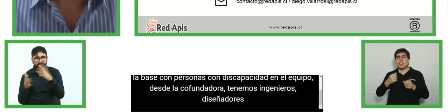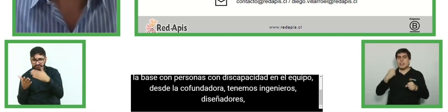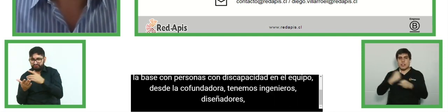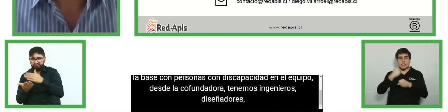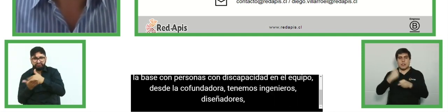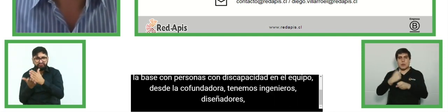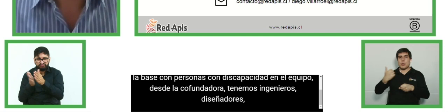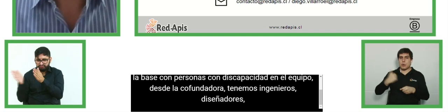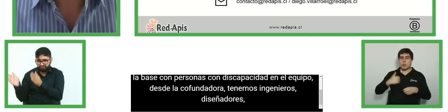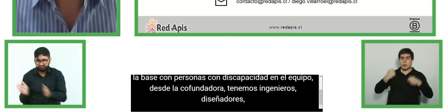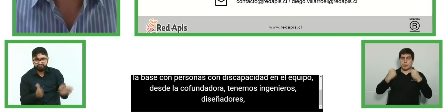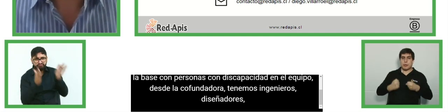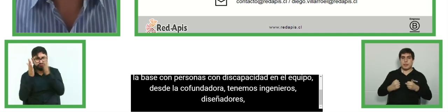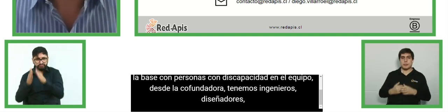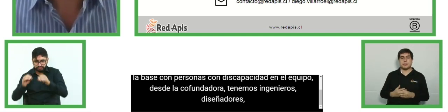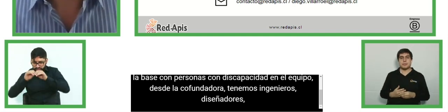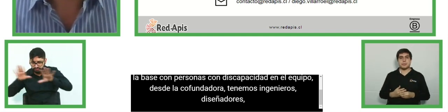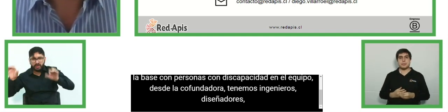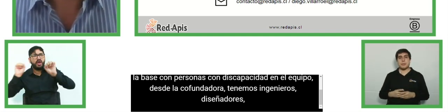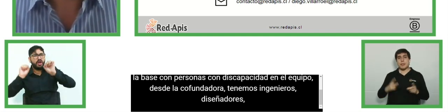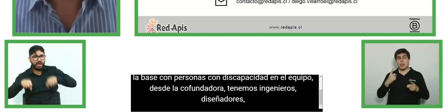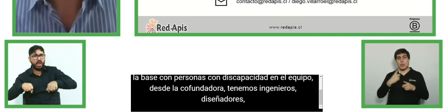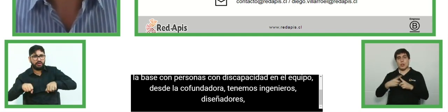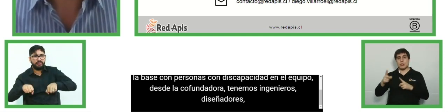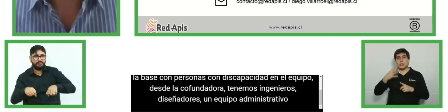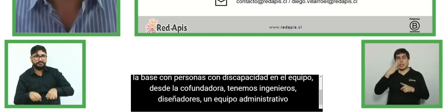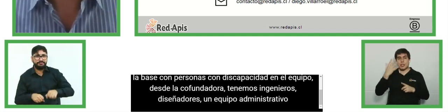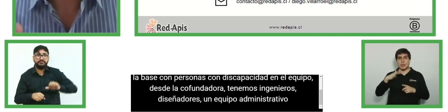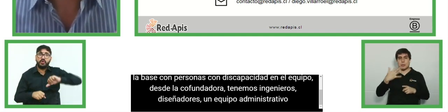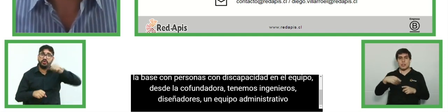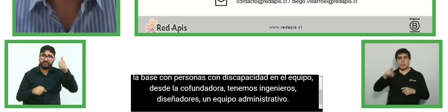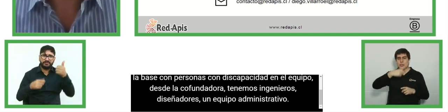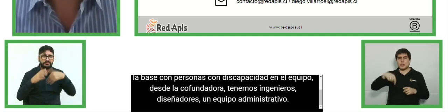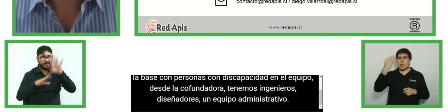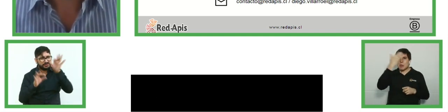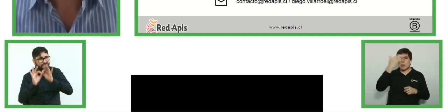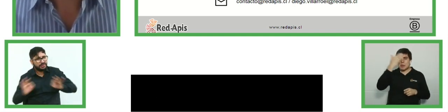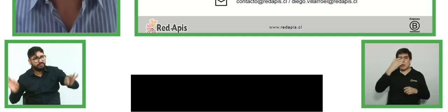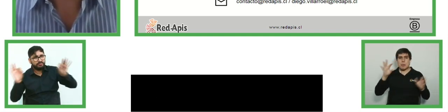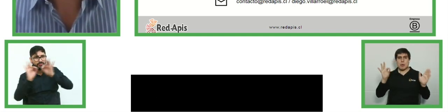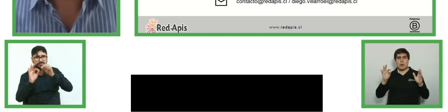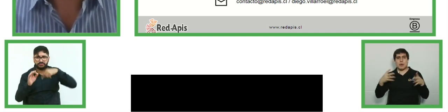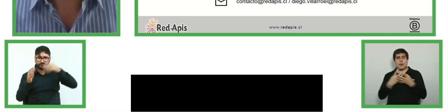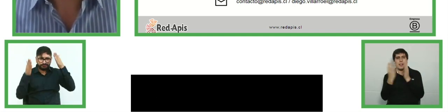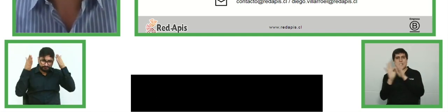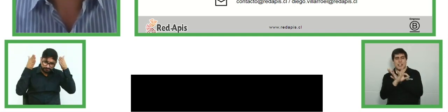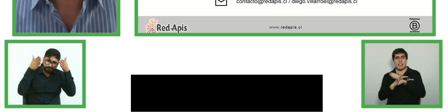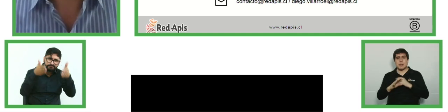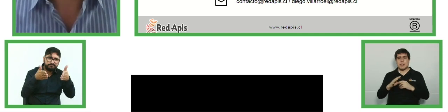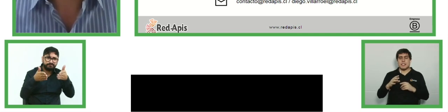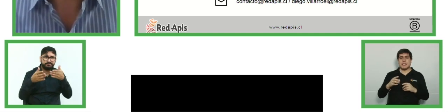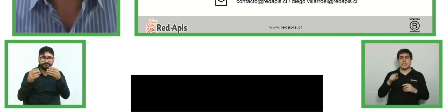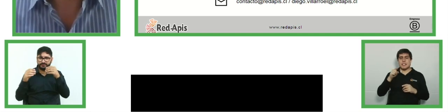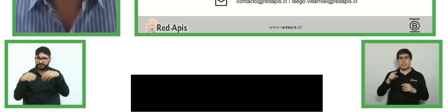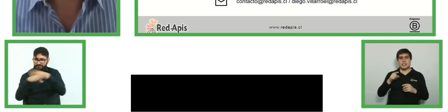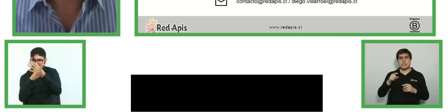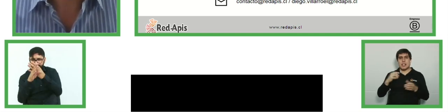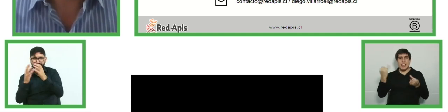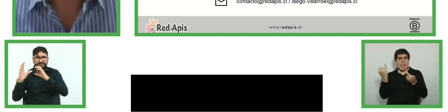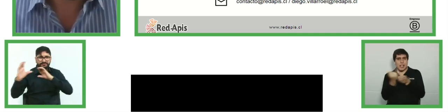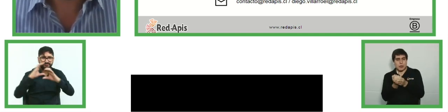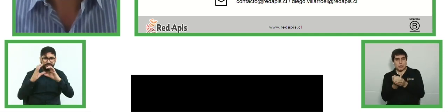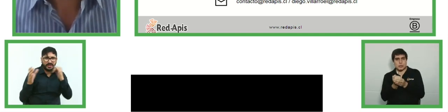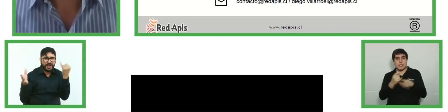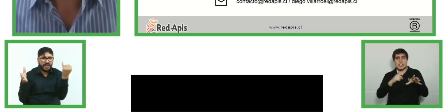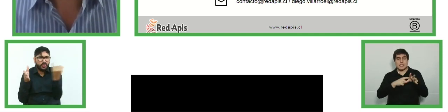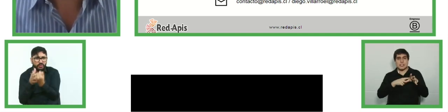are always worried about this is that this model is a sustainable model. Inclusion and technology is not free, has costs, and